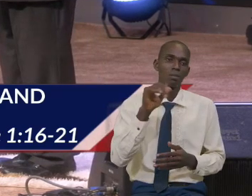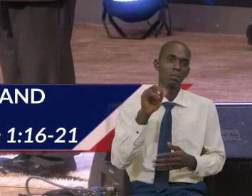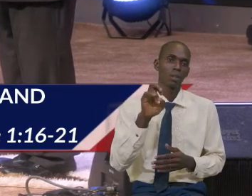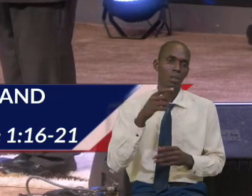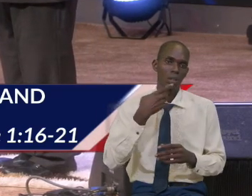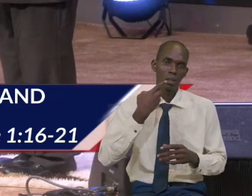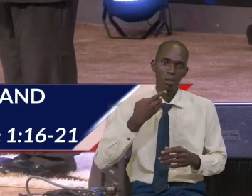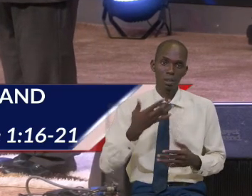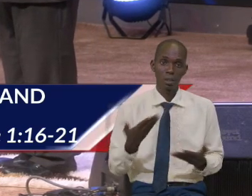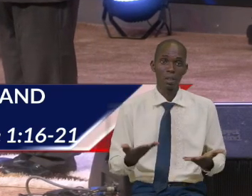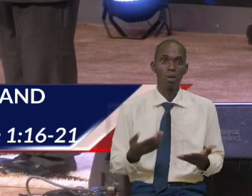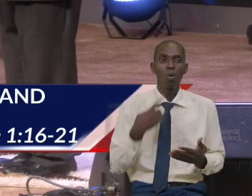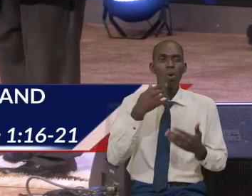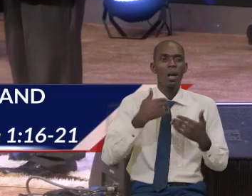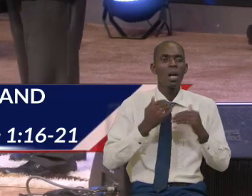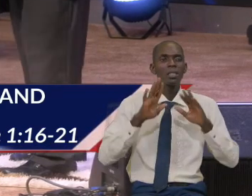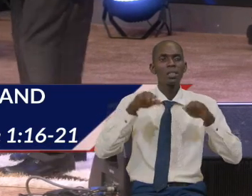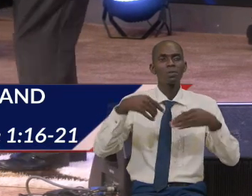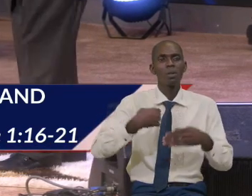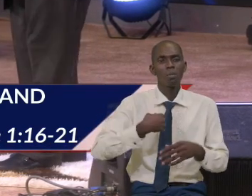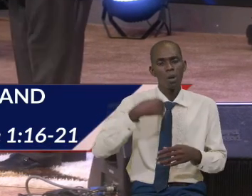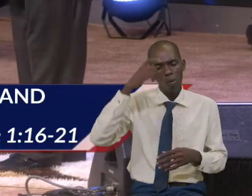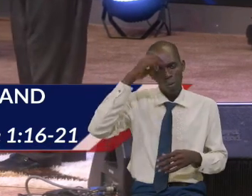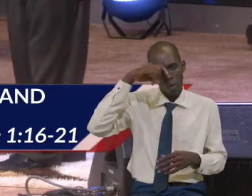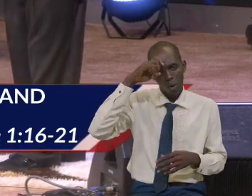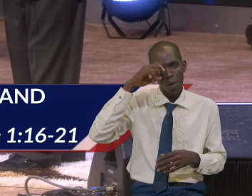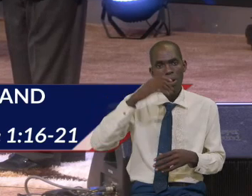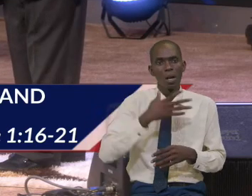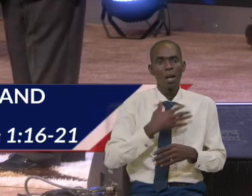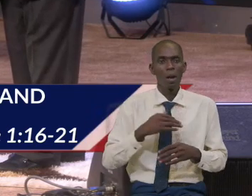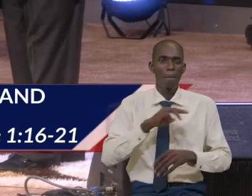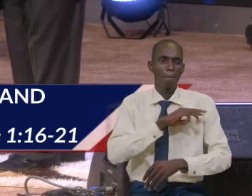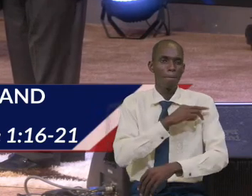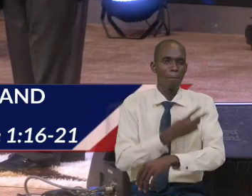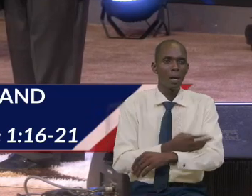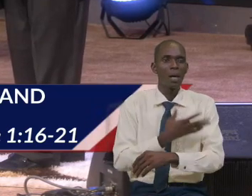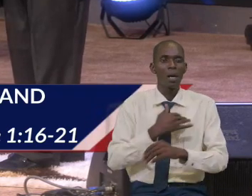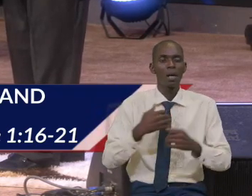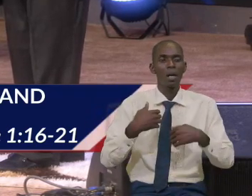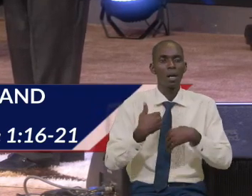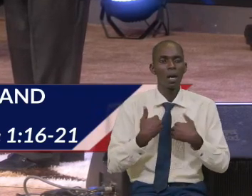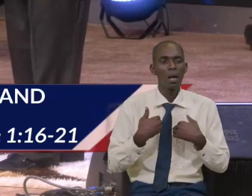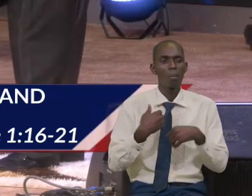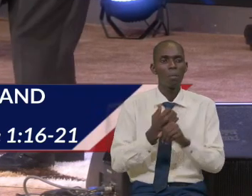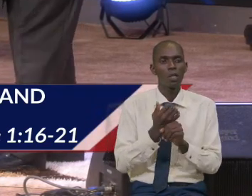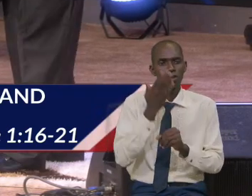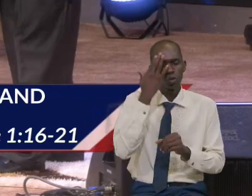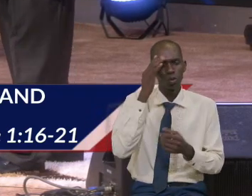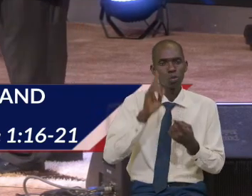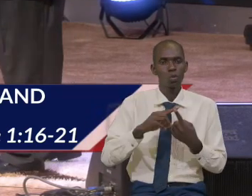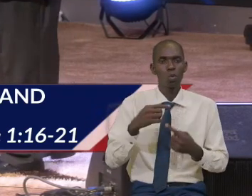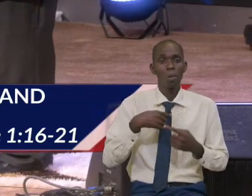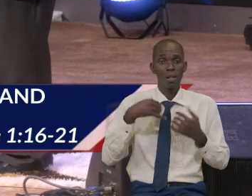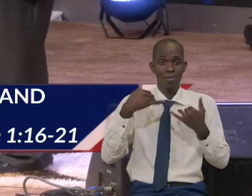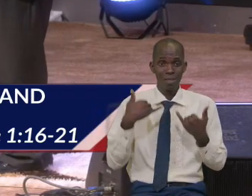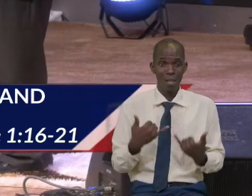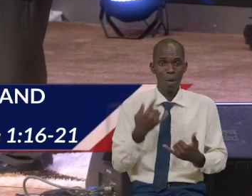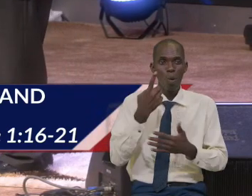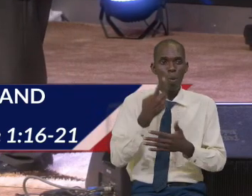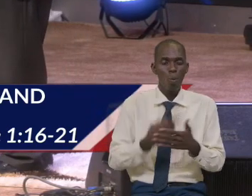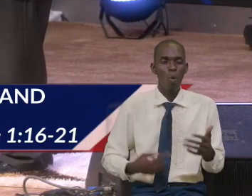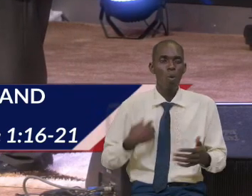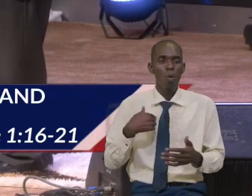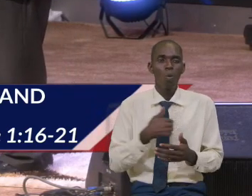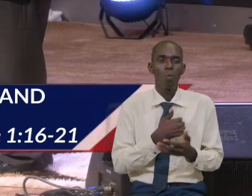given me wisdom and might, and has made known unto me now what